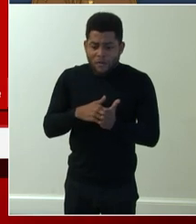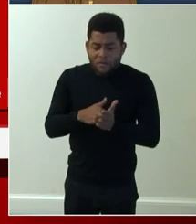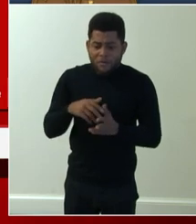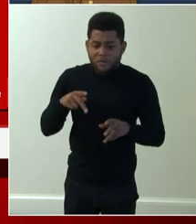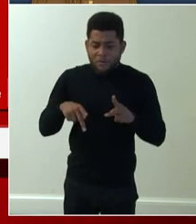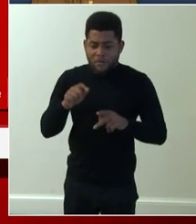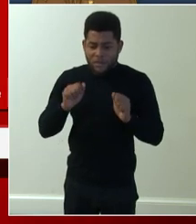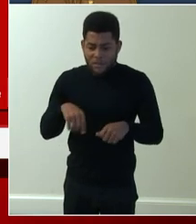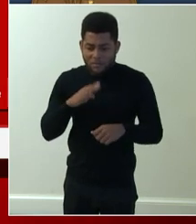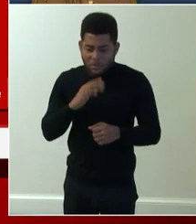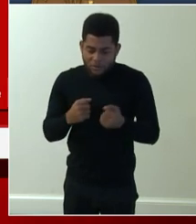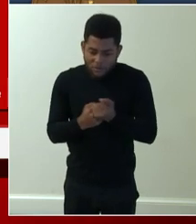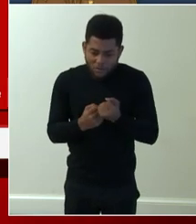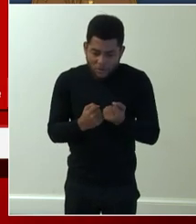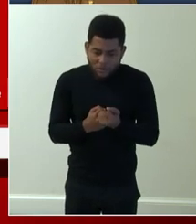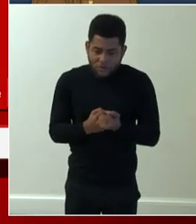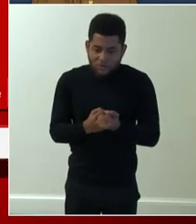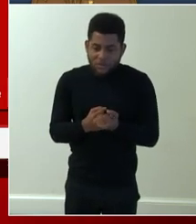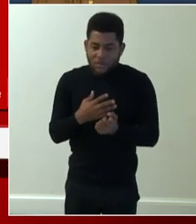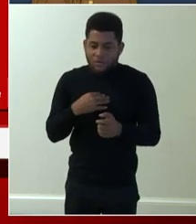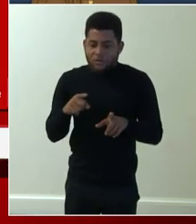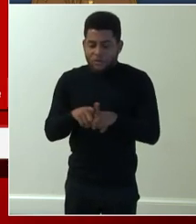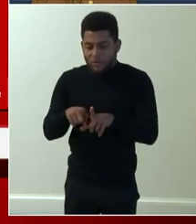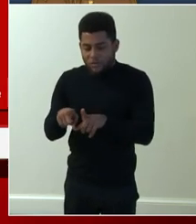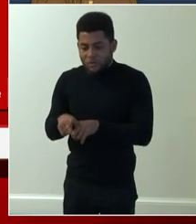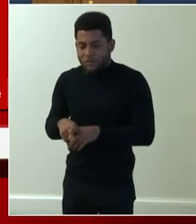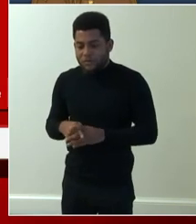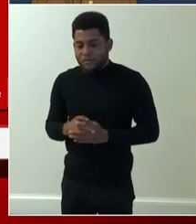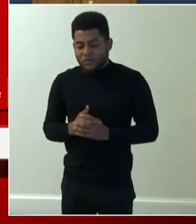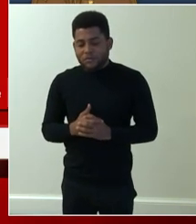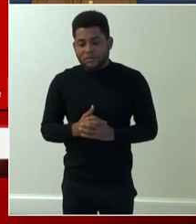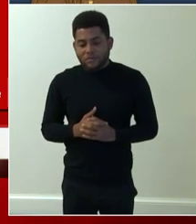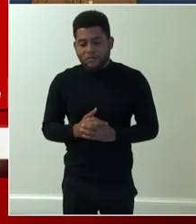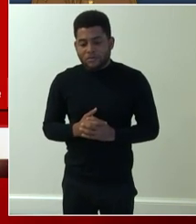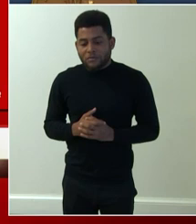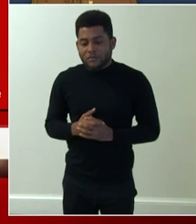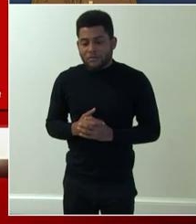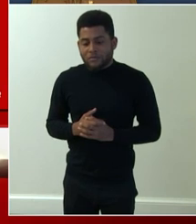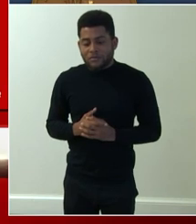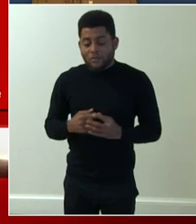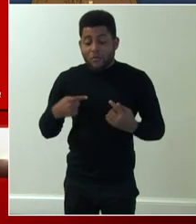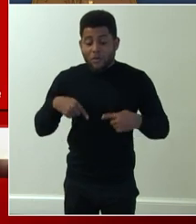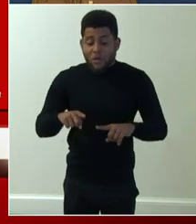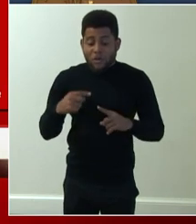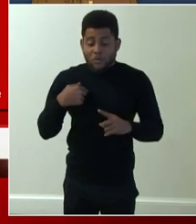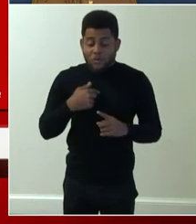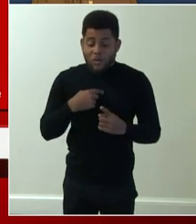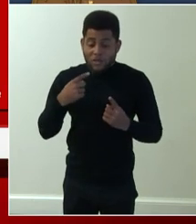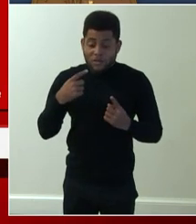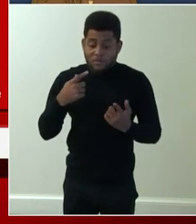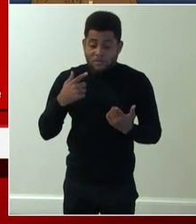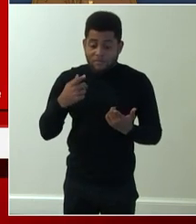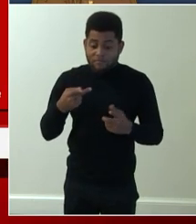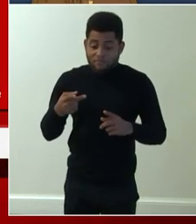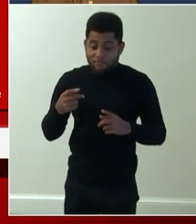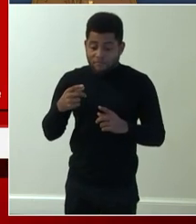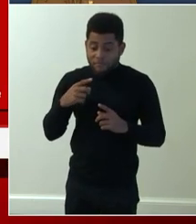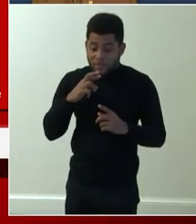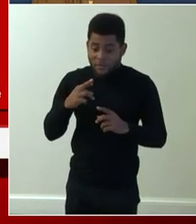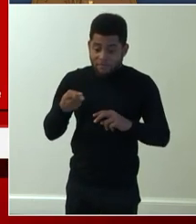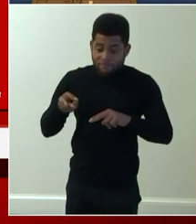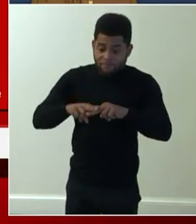be supported as well. And so while we are turning or dialing up one of our